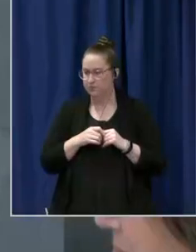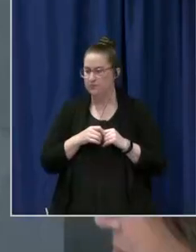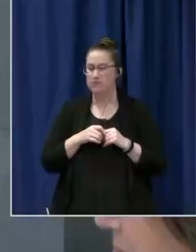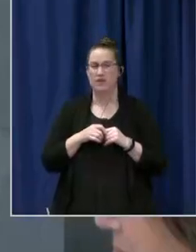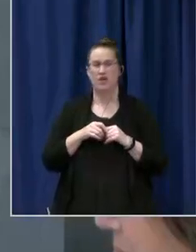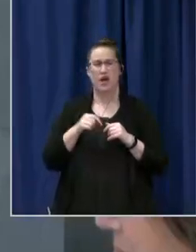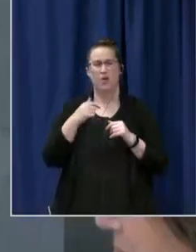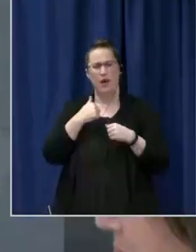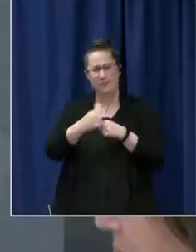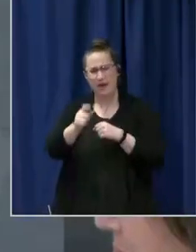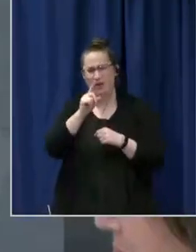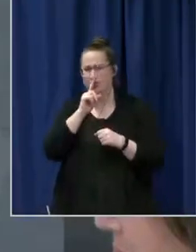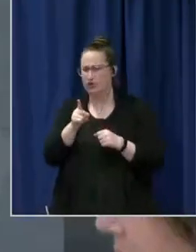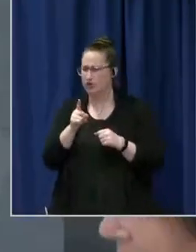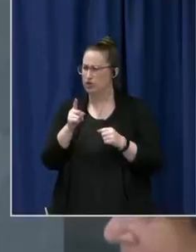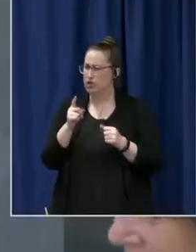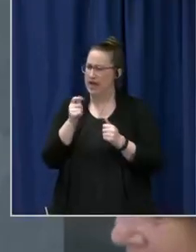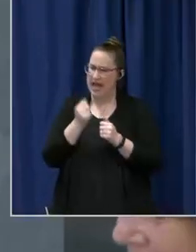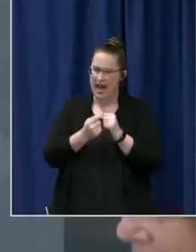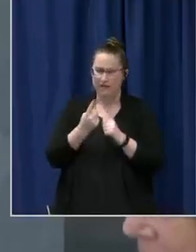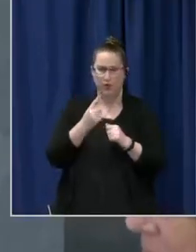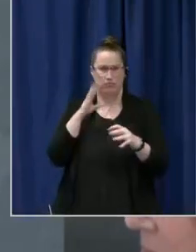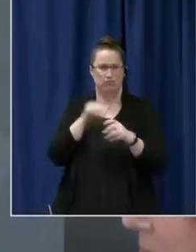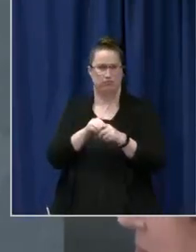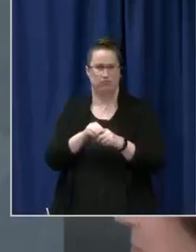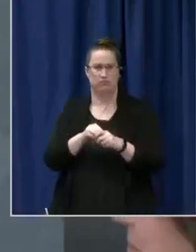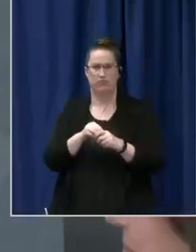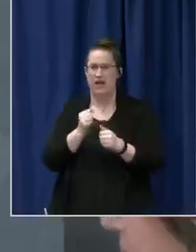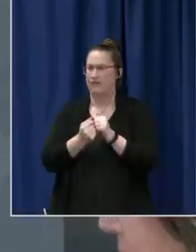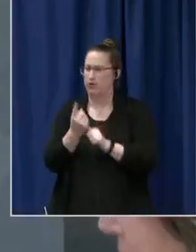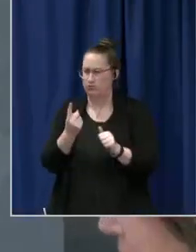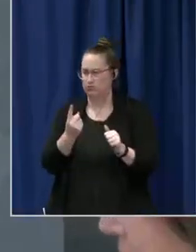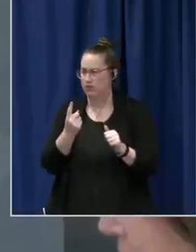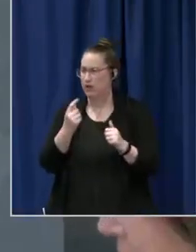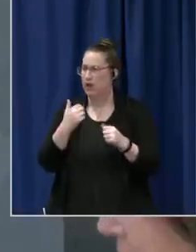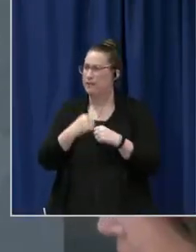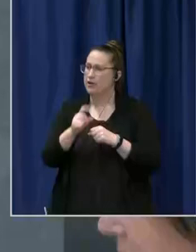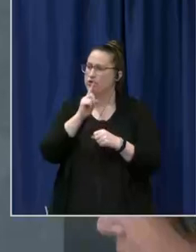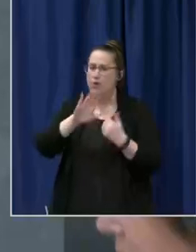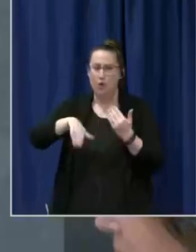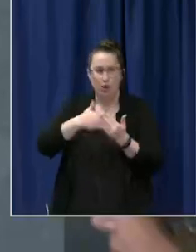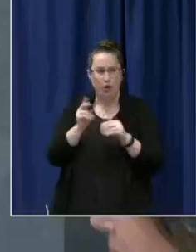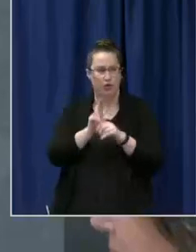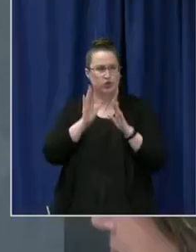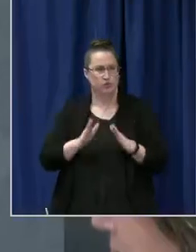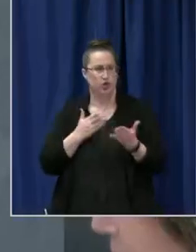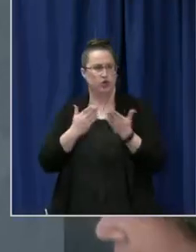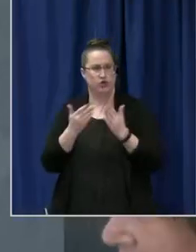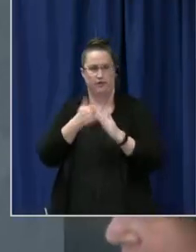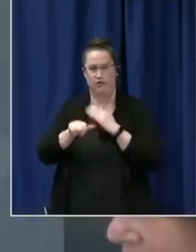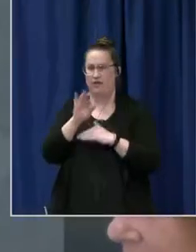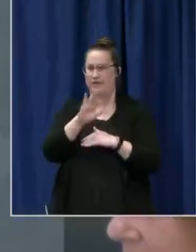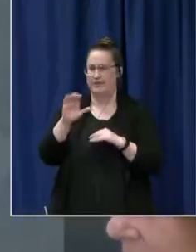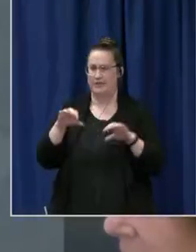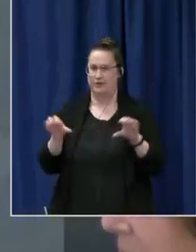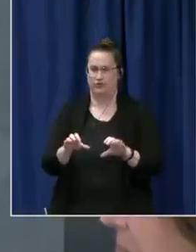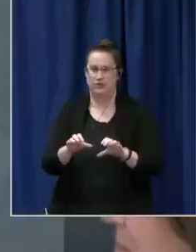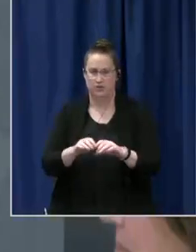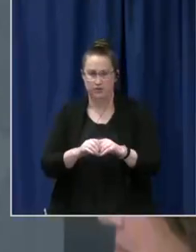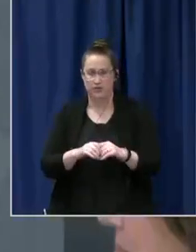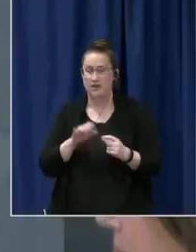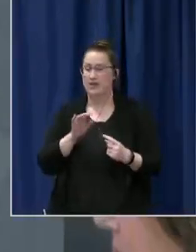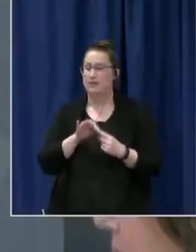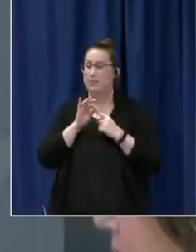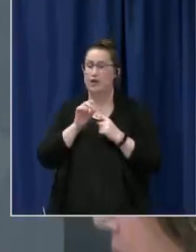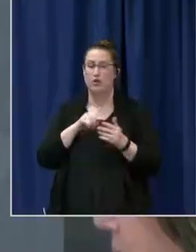we are taking everyone with us. I want to ensure that all consumers are served by the FCC's actions, especially those